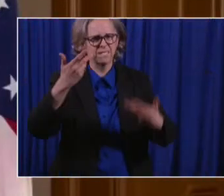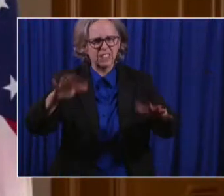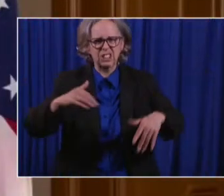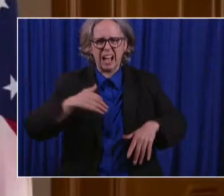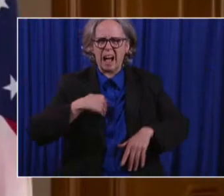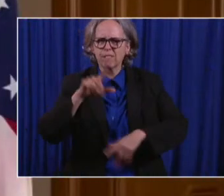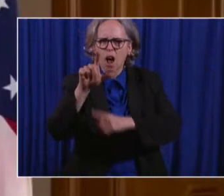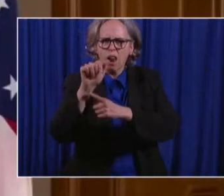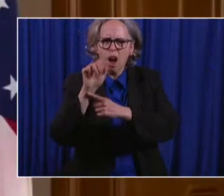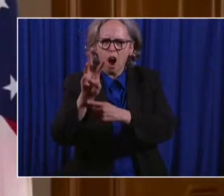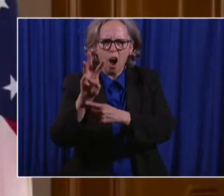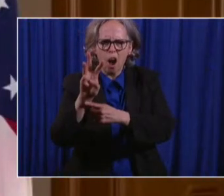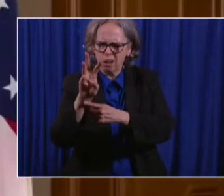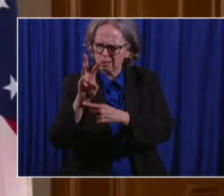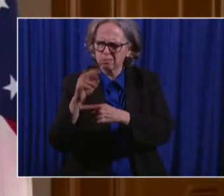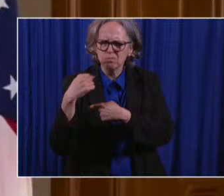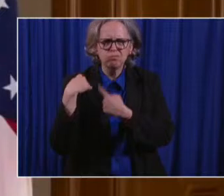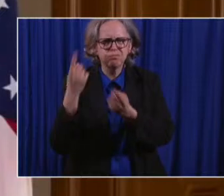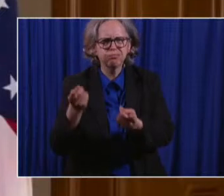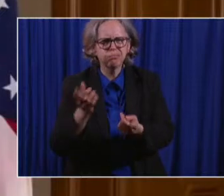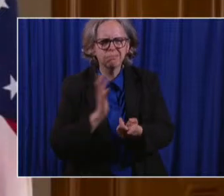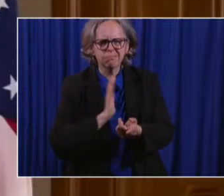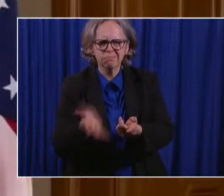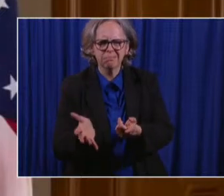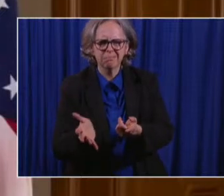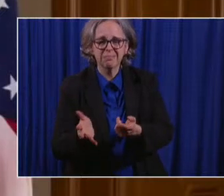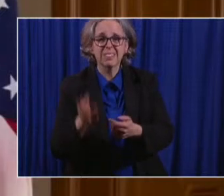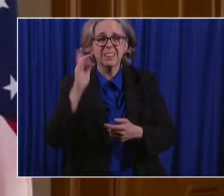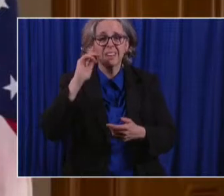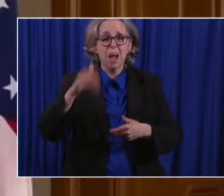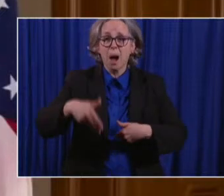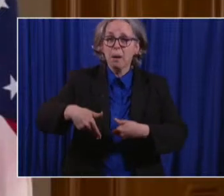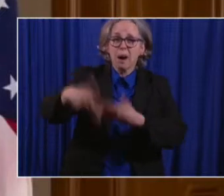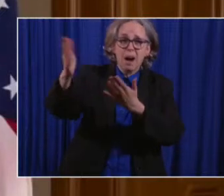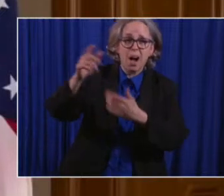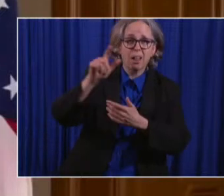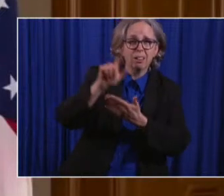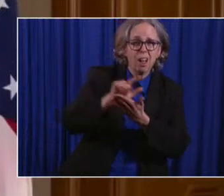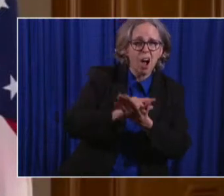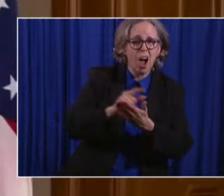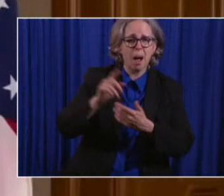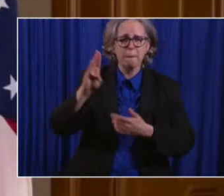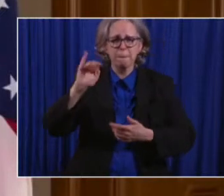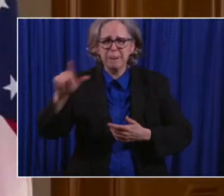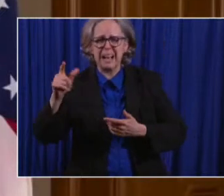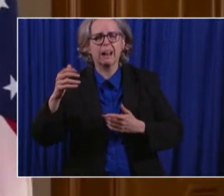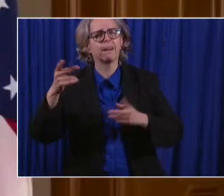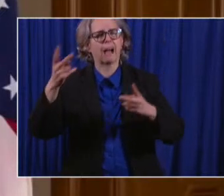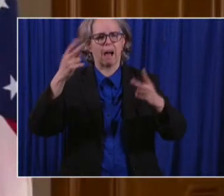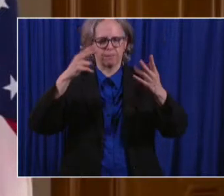any law that's been proposed or bill that's been proposed and take a look at that and see what it says. So,